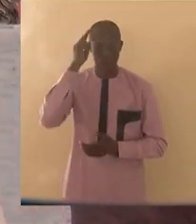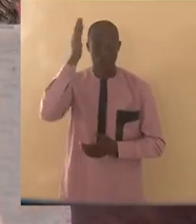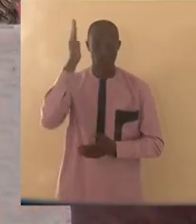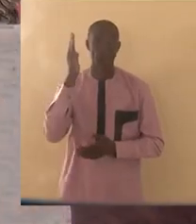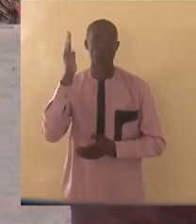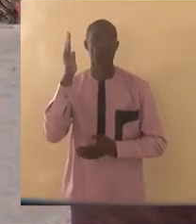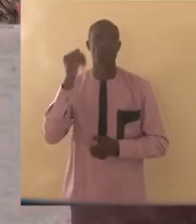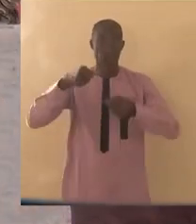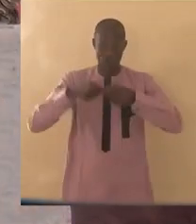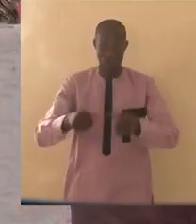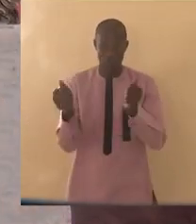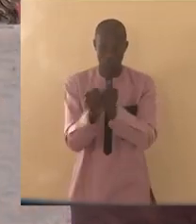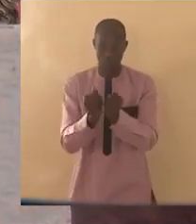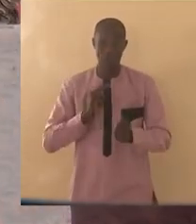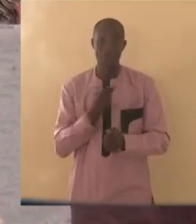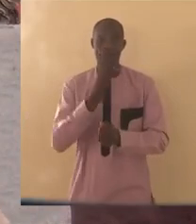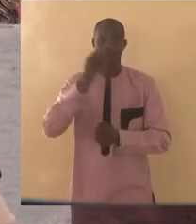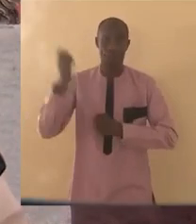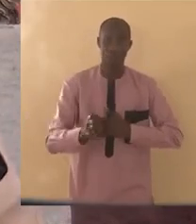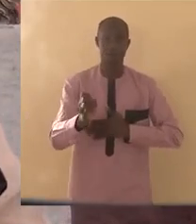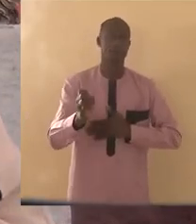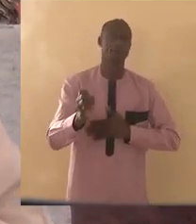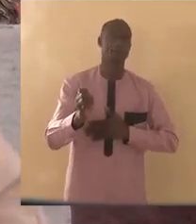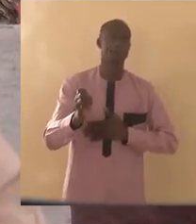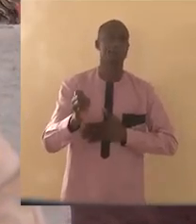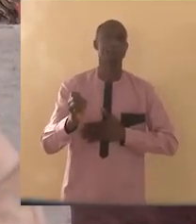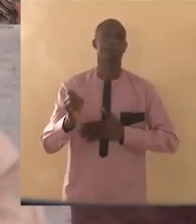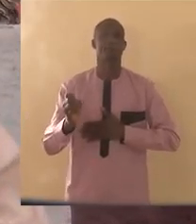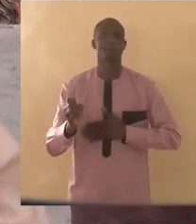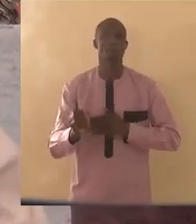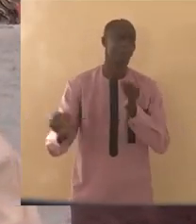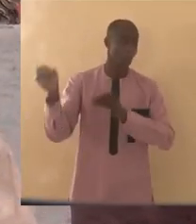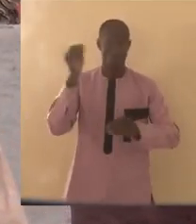He will stay with us forever.